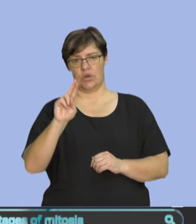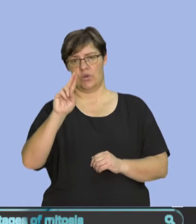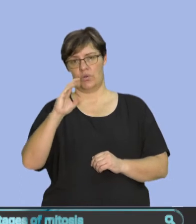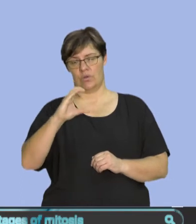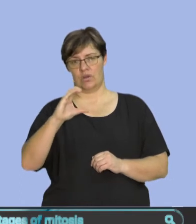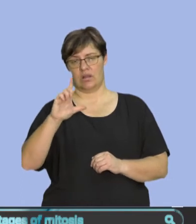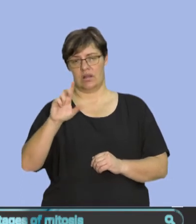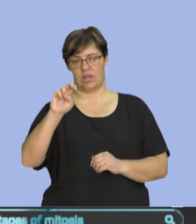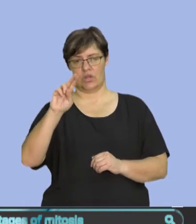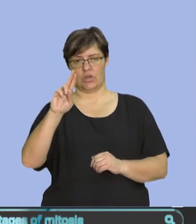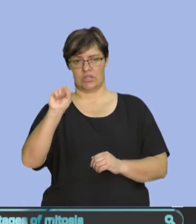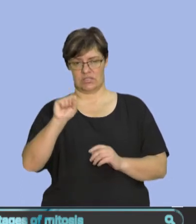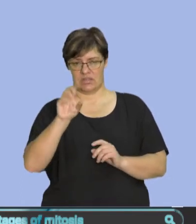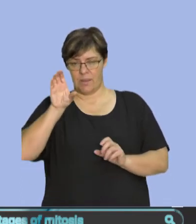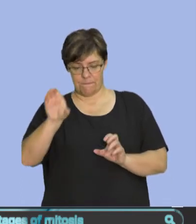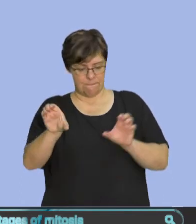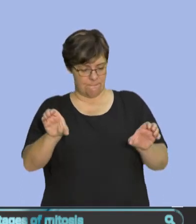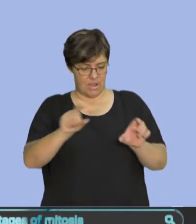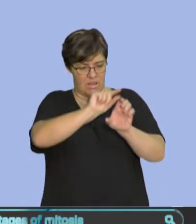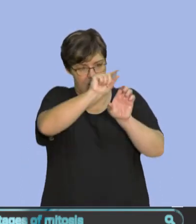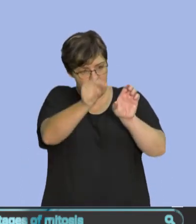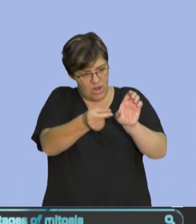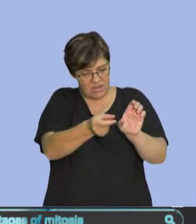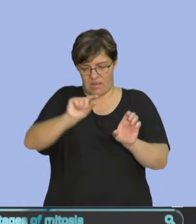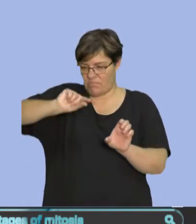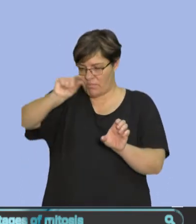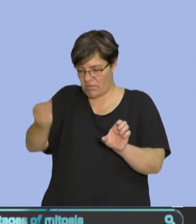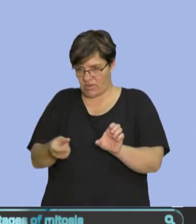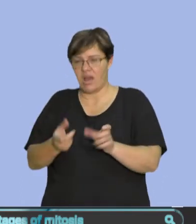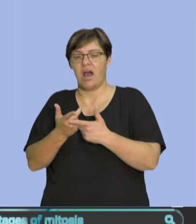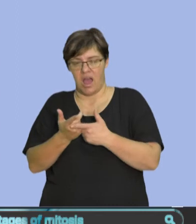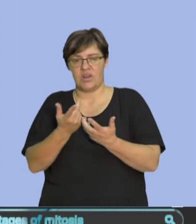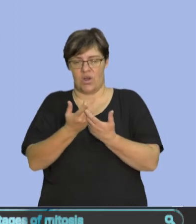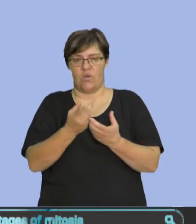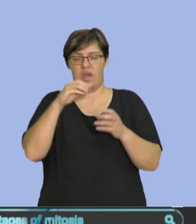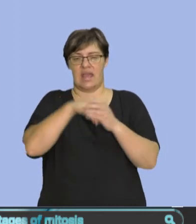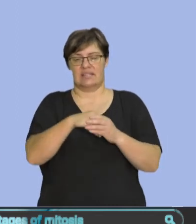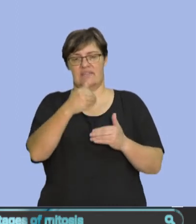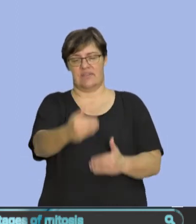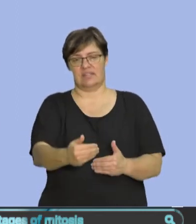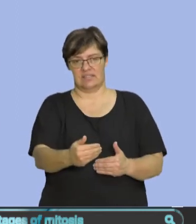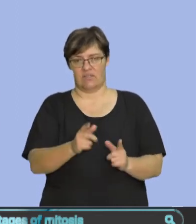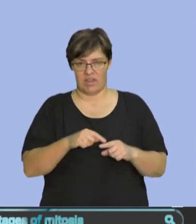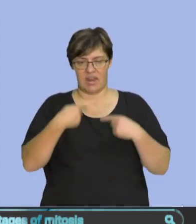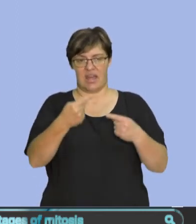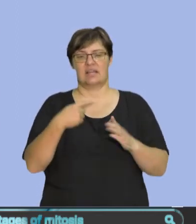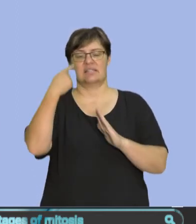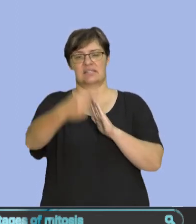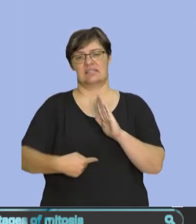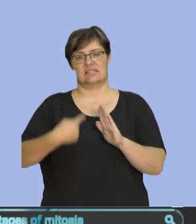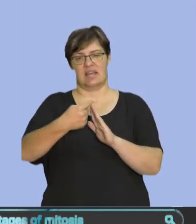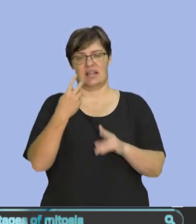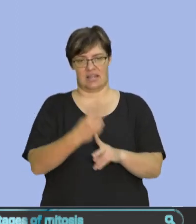around the chromatids. And we see that the cell now prepares for interphase as the next cycle of the